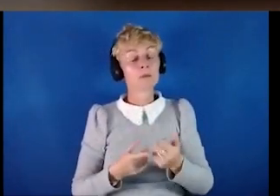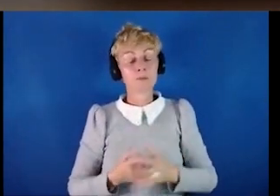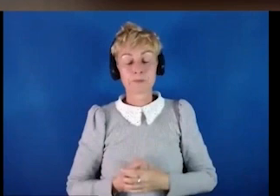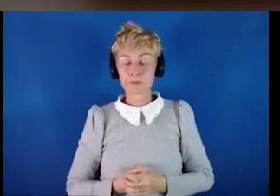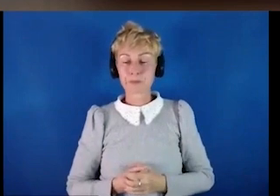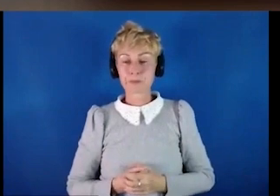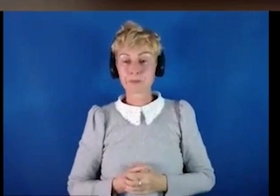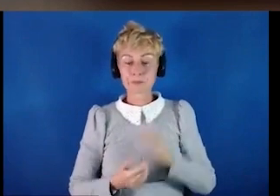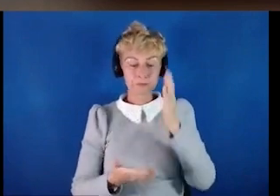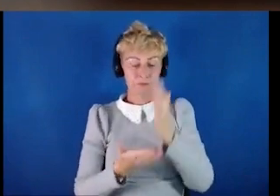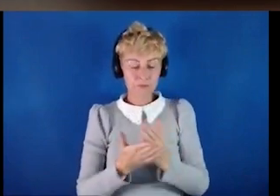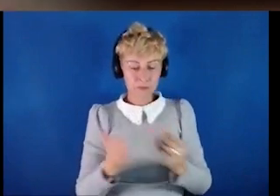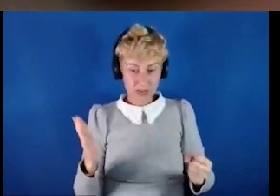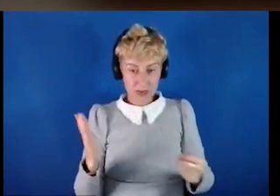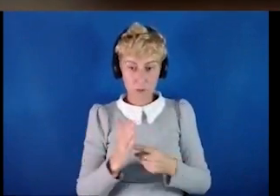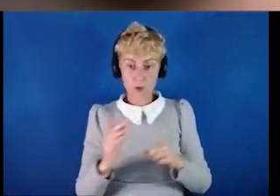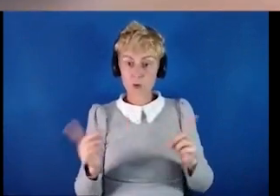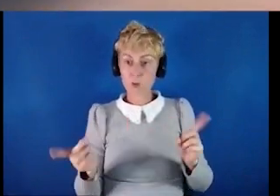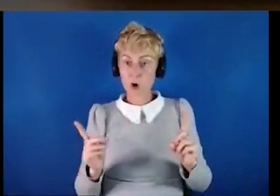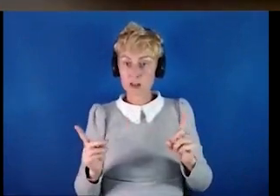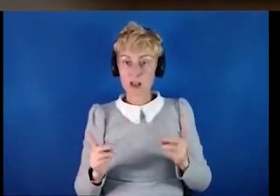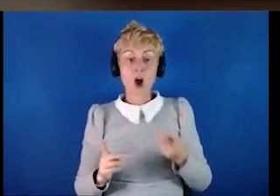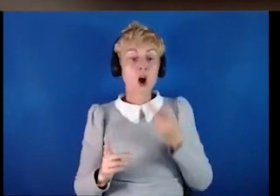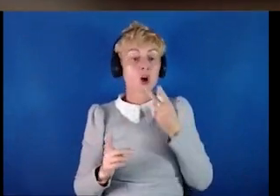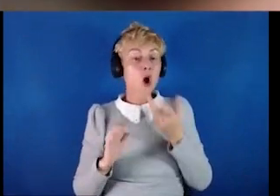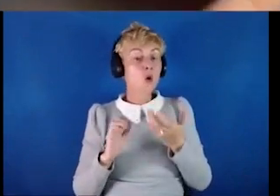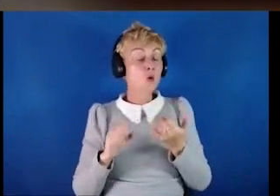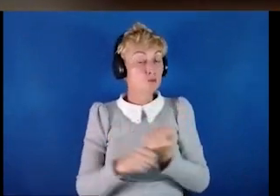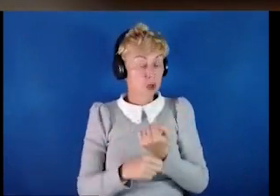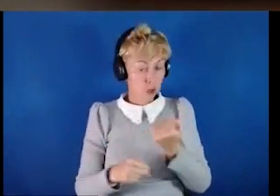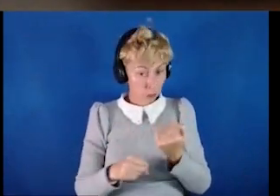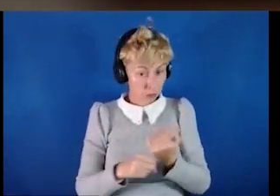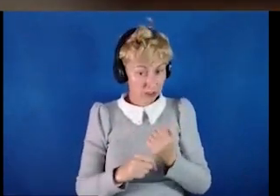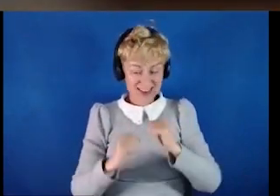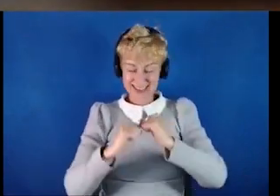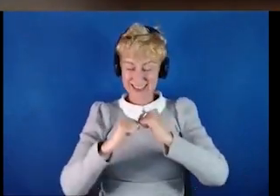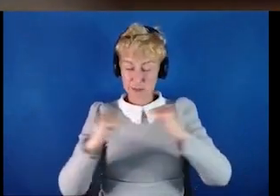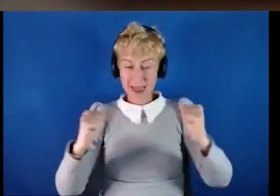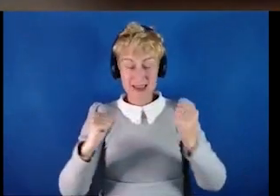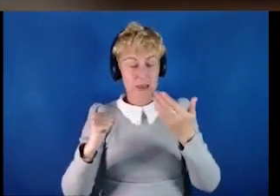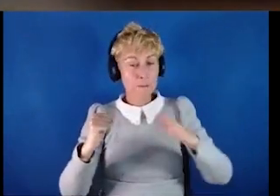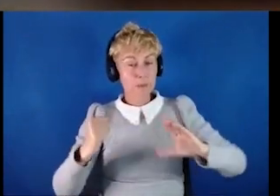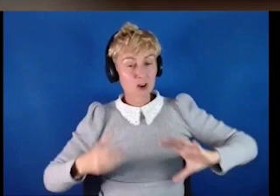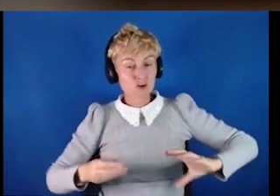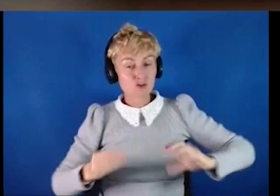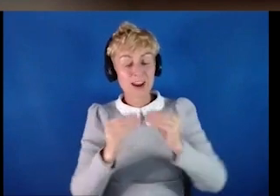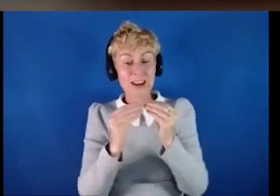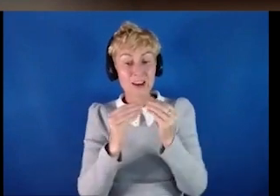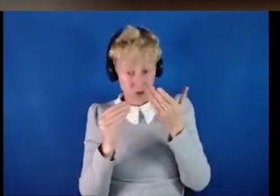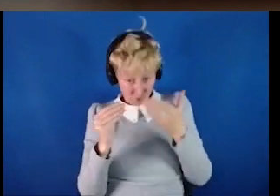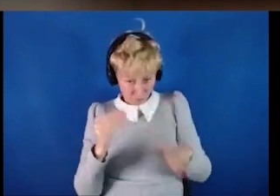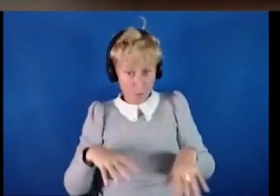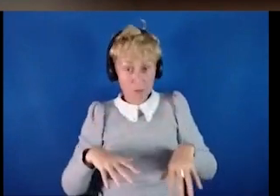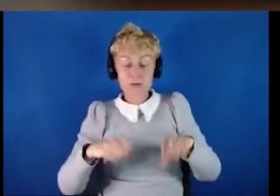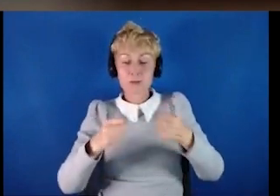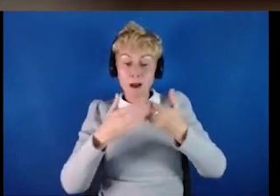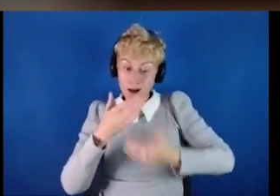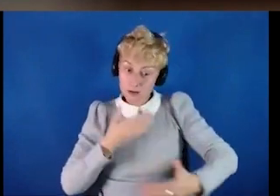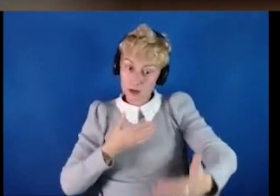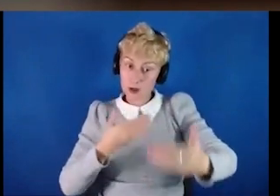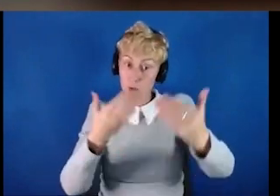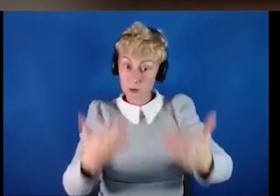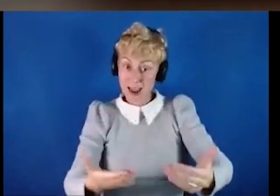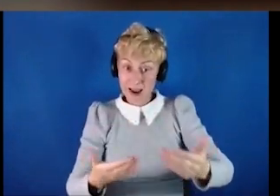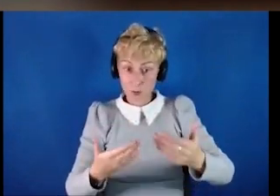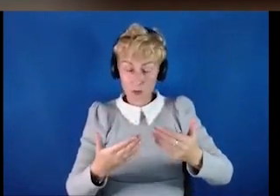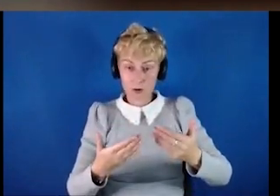thing to think about this, remember, it's been co-produced, a space has been created from the beginning to now. We want